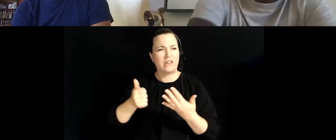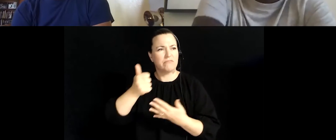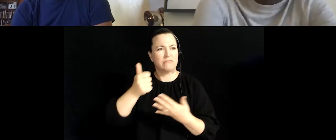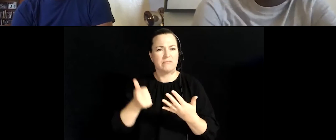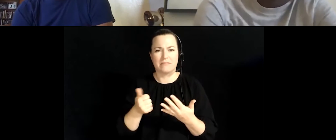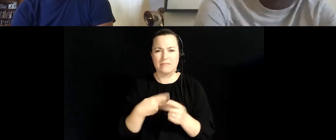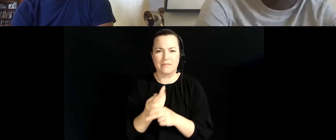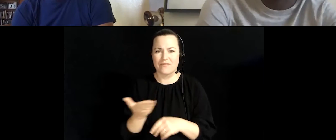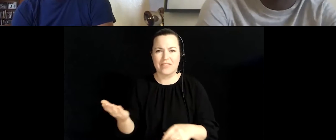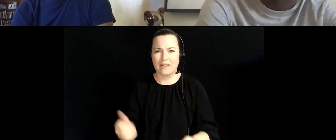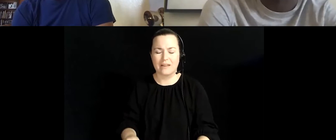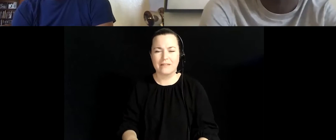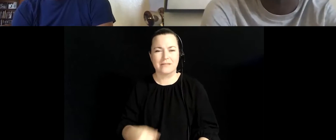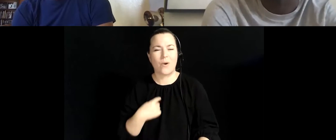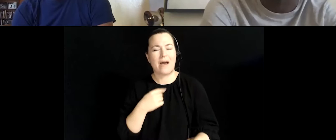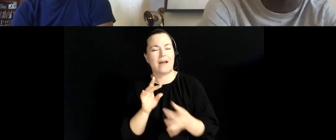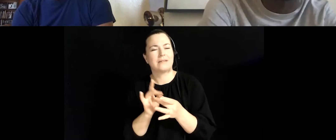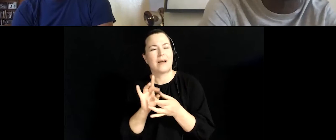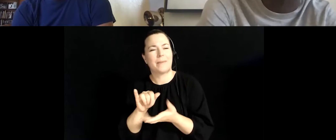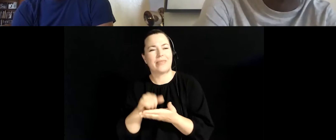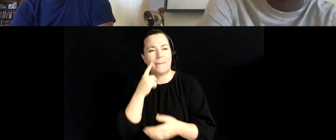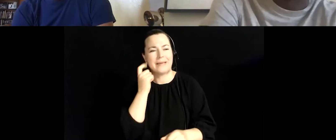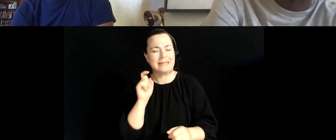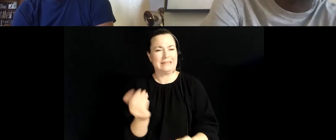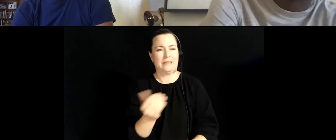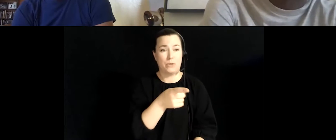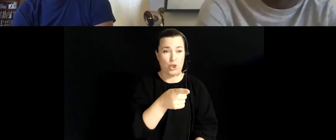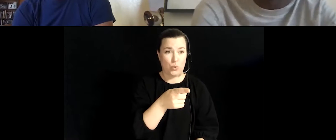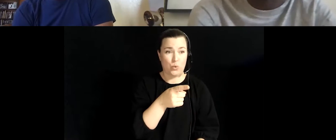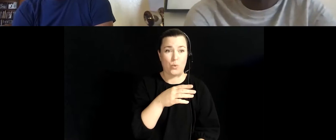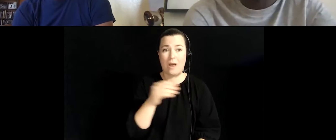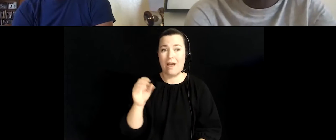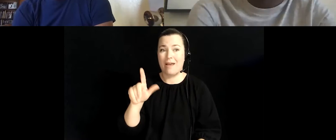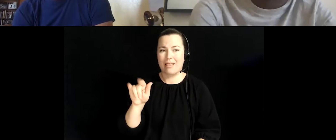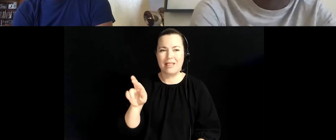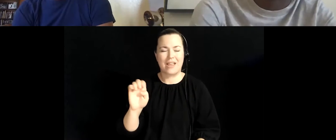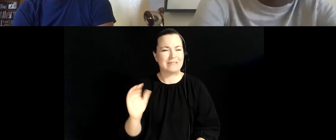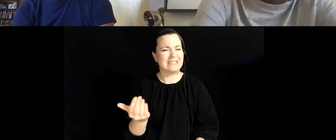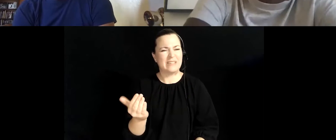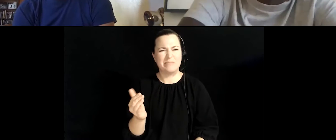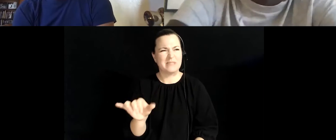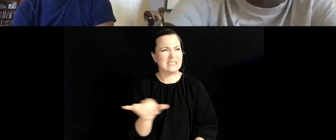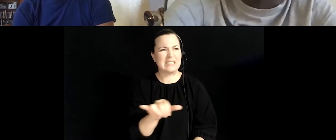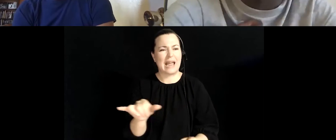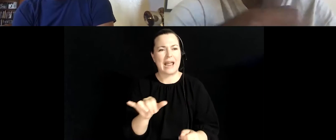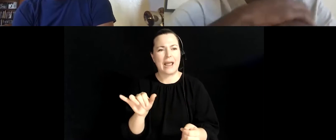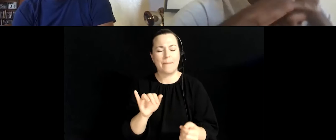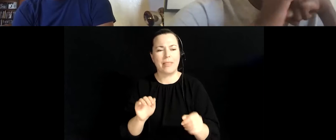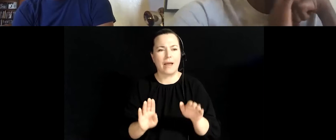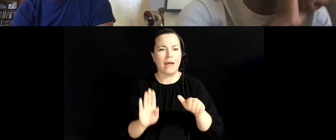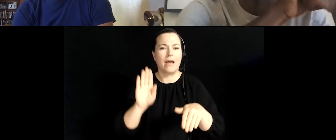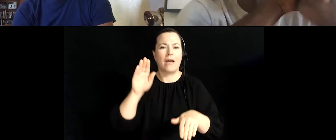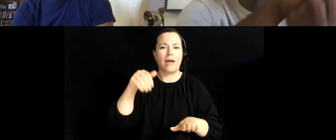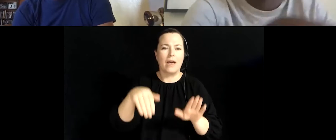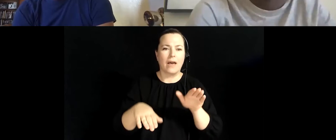just because you and Claire seem the same, like ebbs and flows between each other. And I feel a